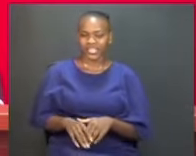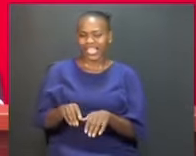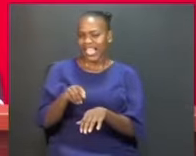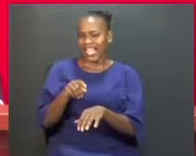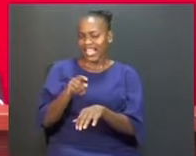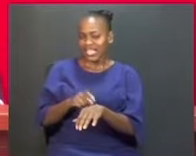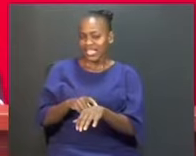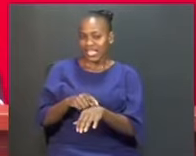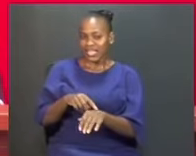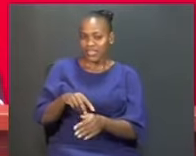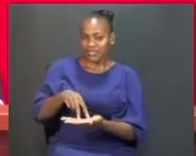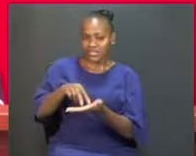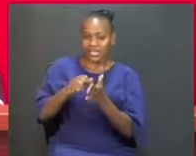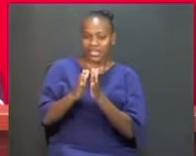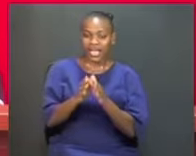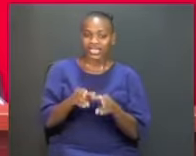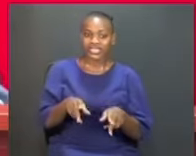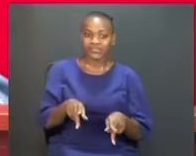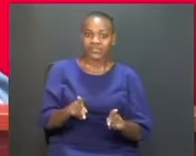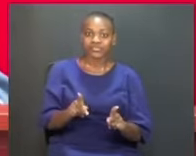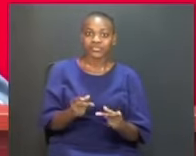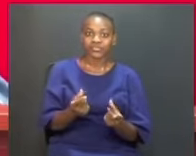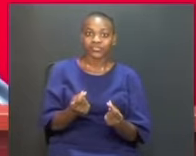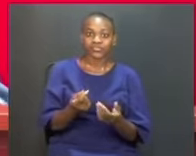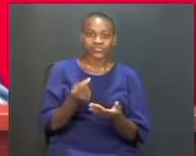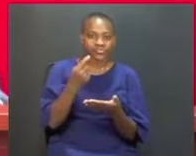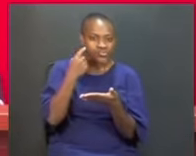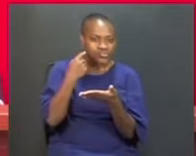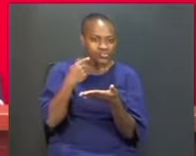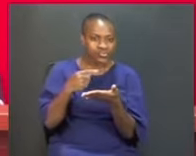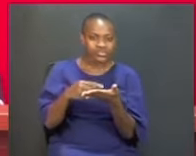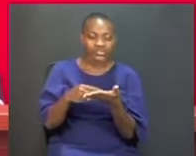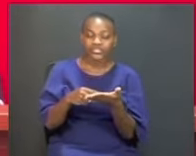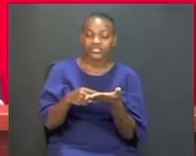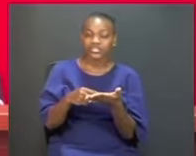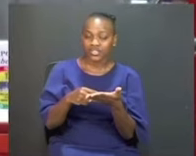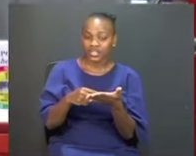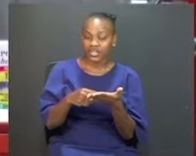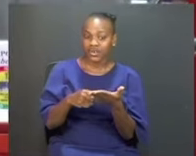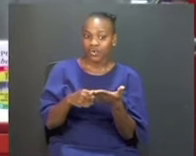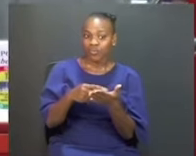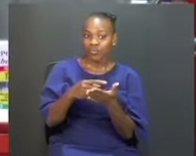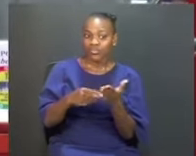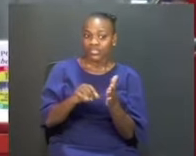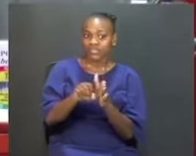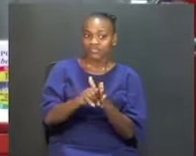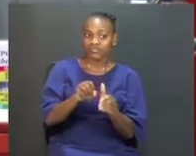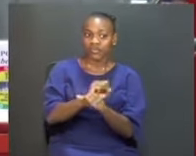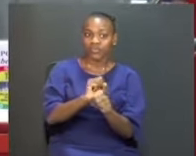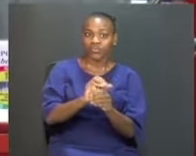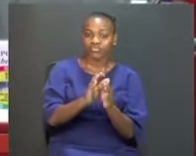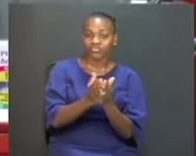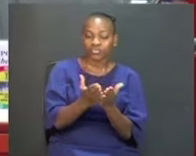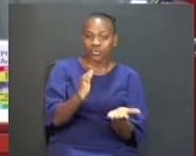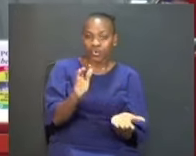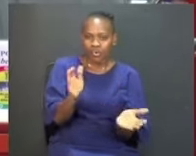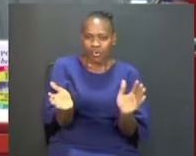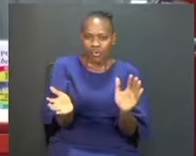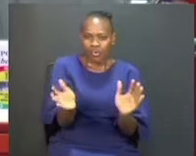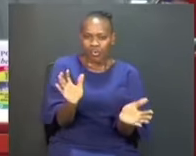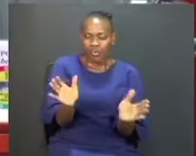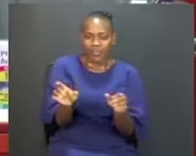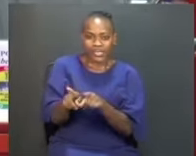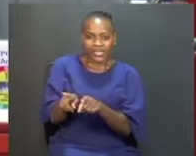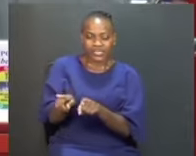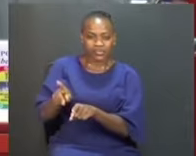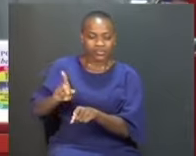did was to look at what is said on the order paper vis-à-vis the standing